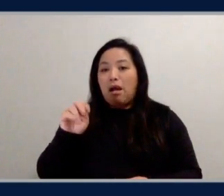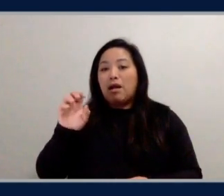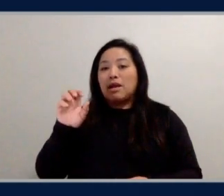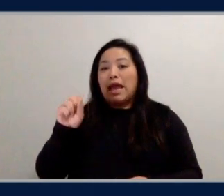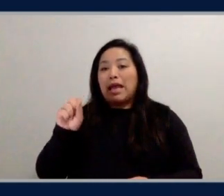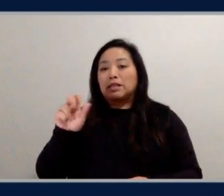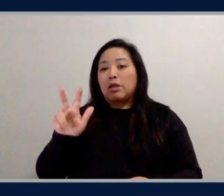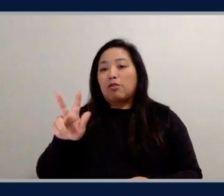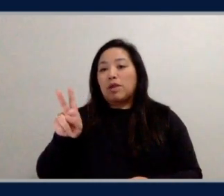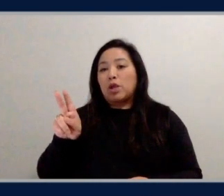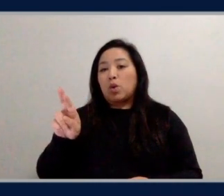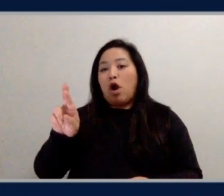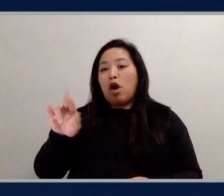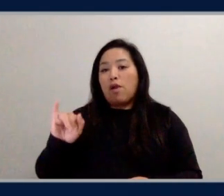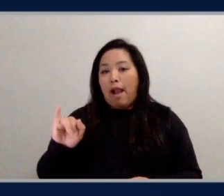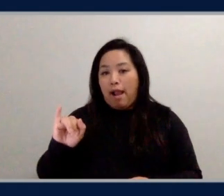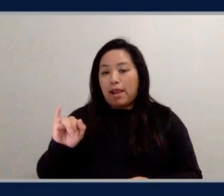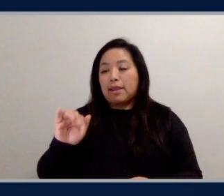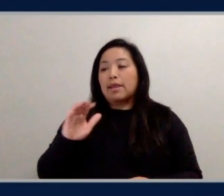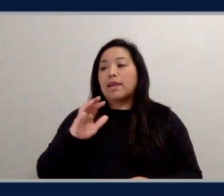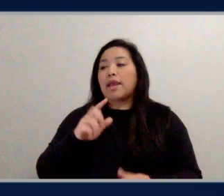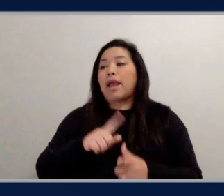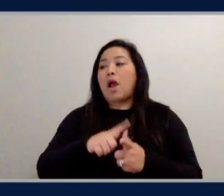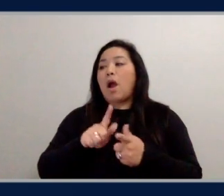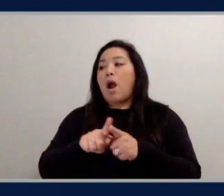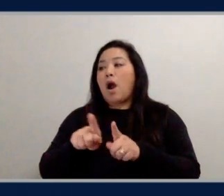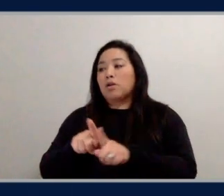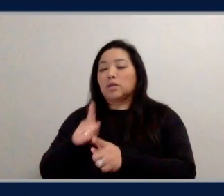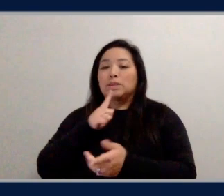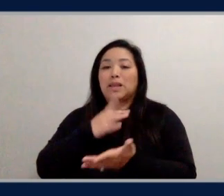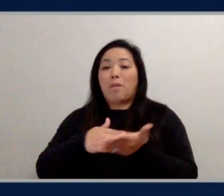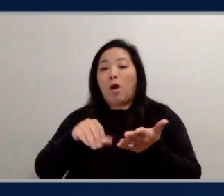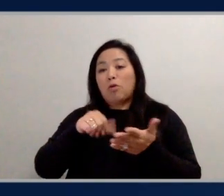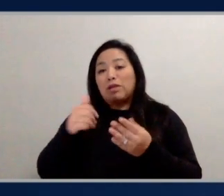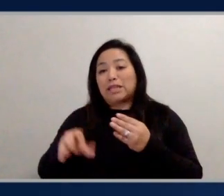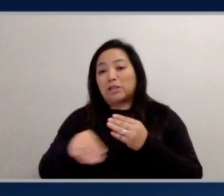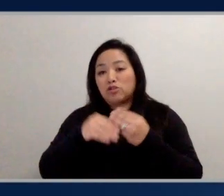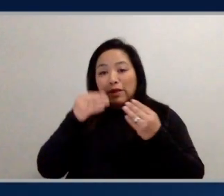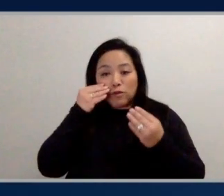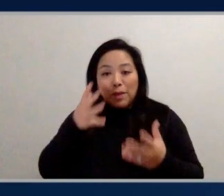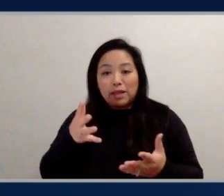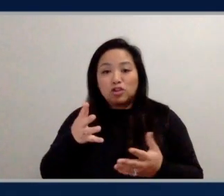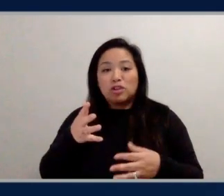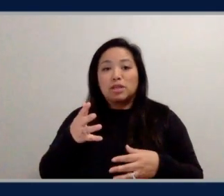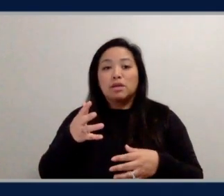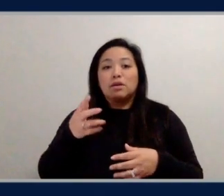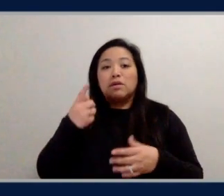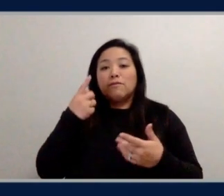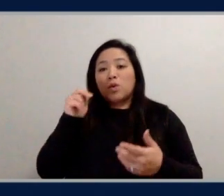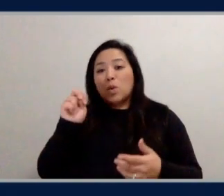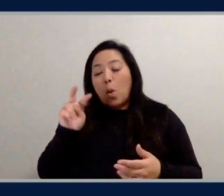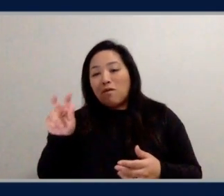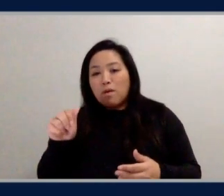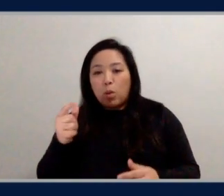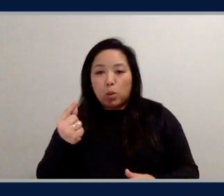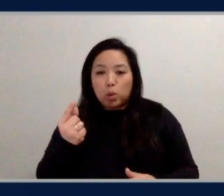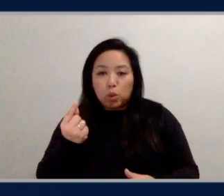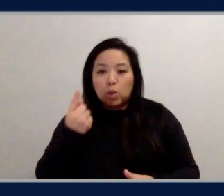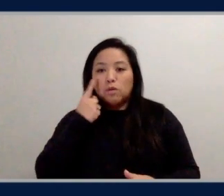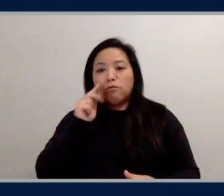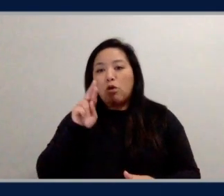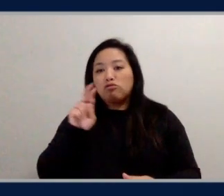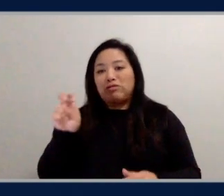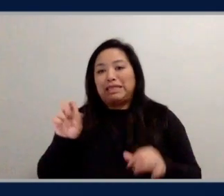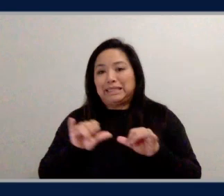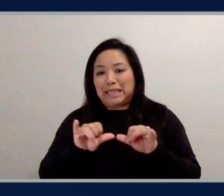URI. Yeah. And then there's some additional information and details in here in terms of what Nova does in terms of resizing some of